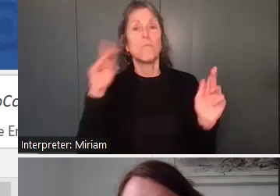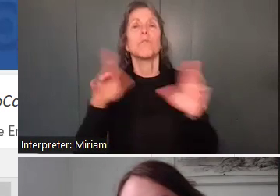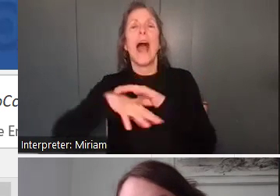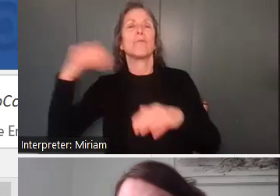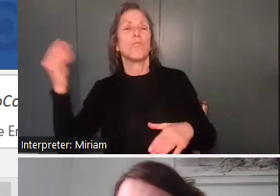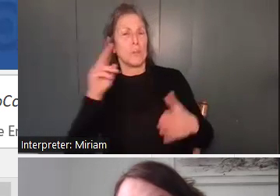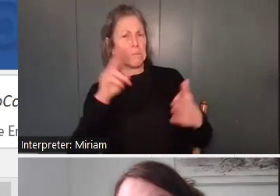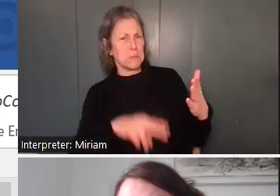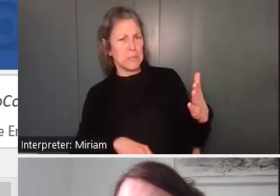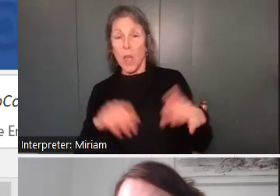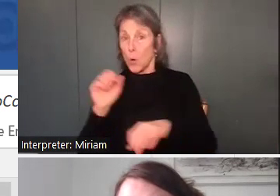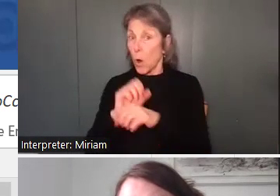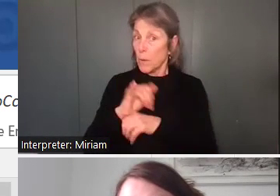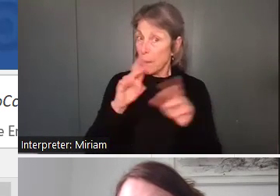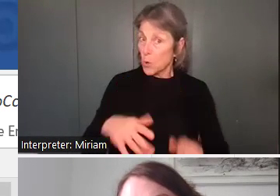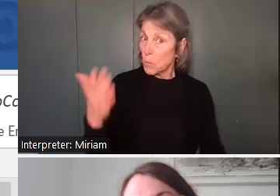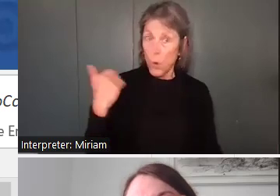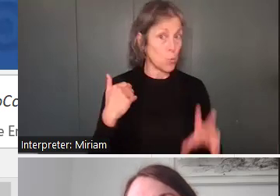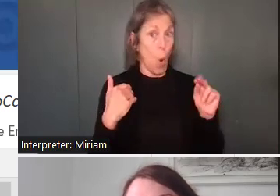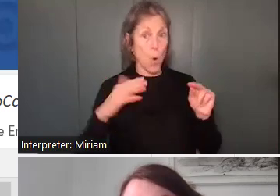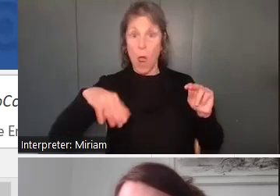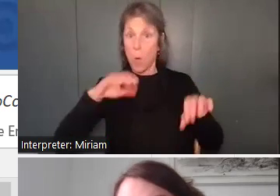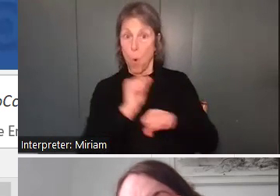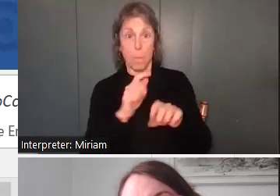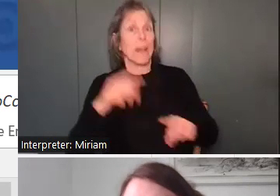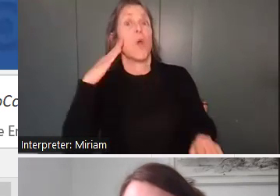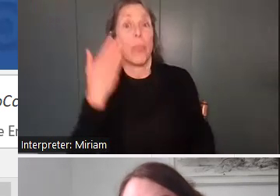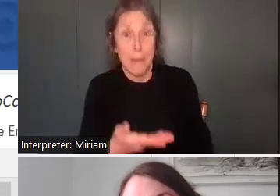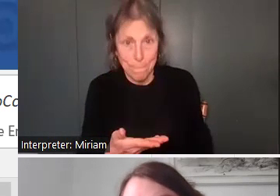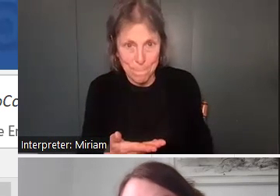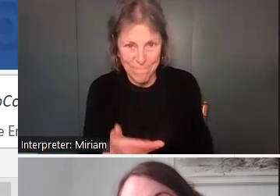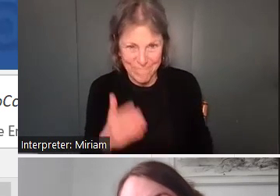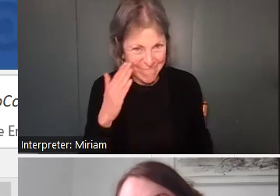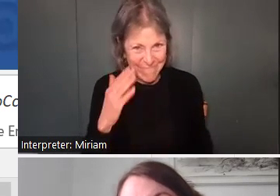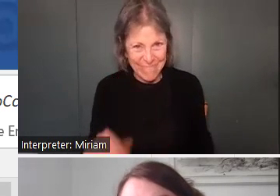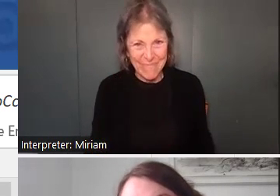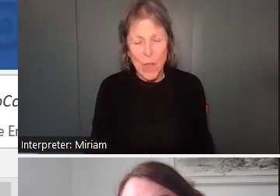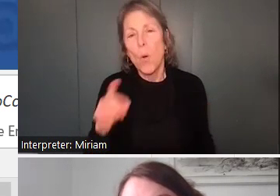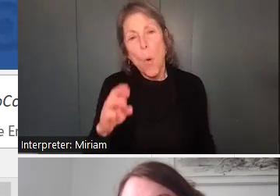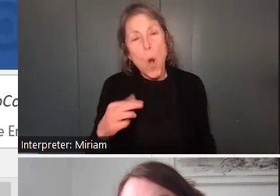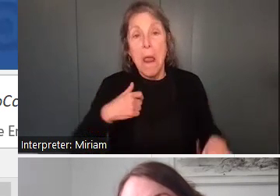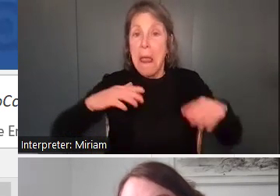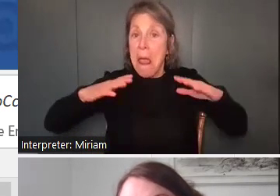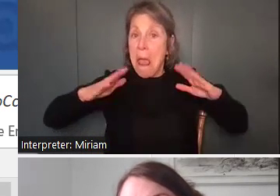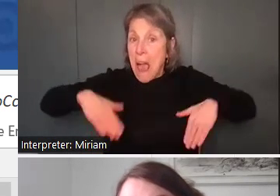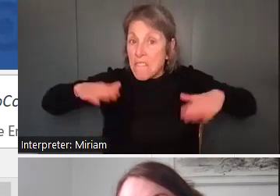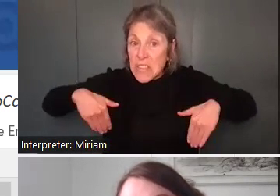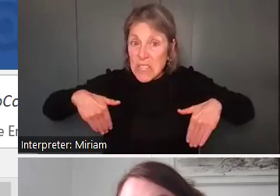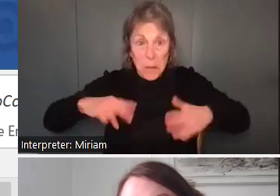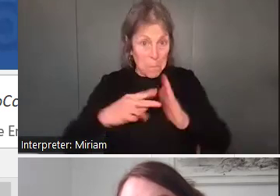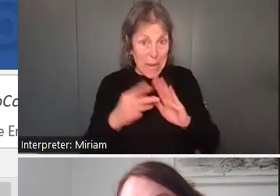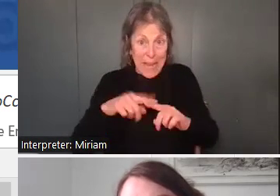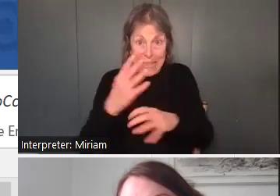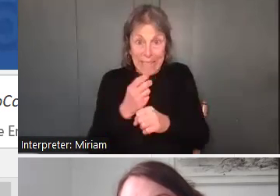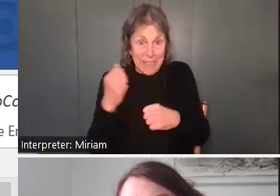no, I haven't worked with them, but I know somebody. Or you know what I mean? Like, I don't know. Or I haven't. Does that mean I won't get this? I mean, I don't